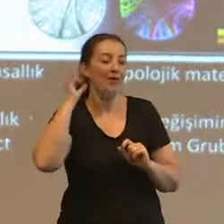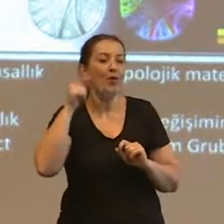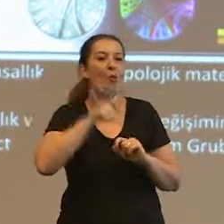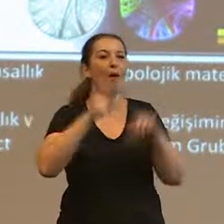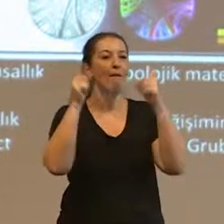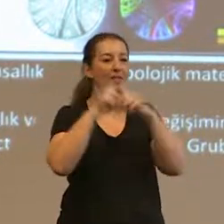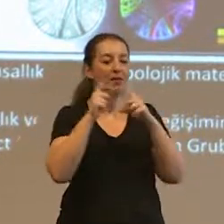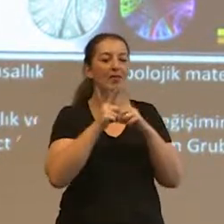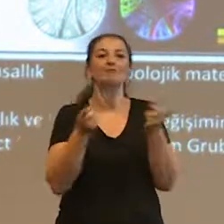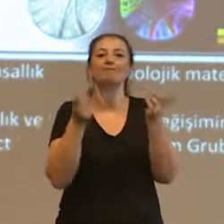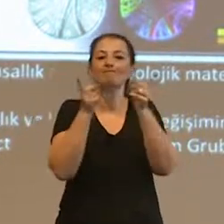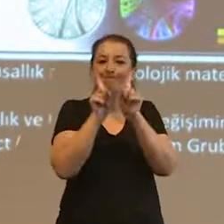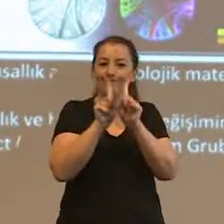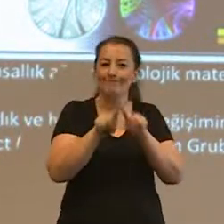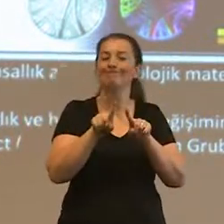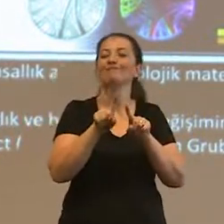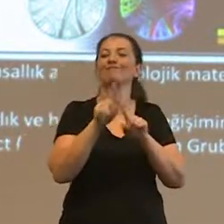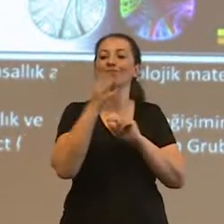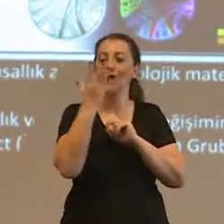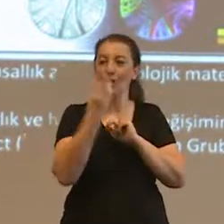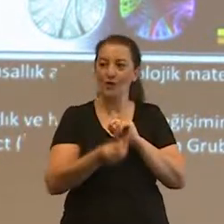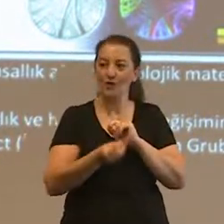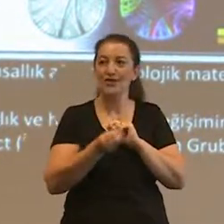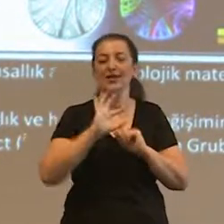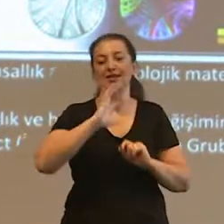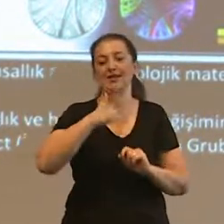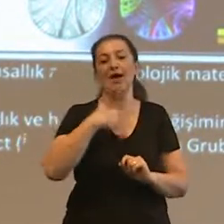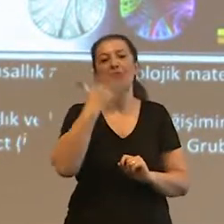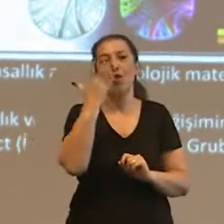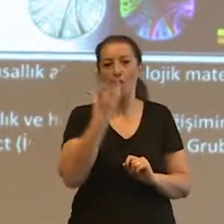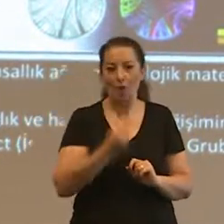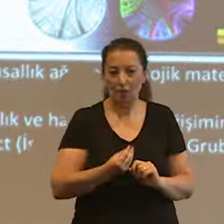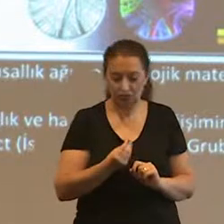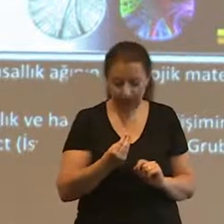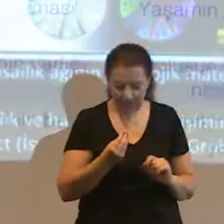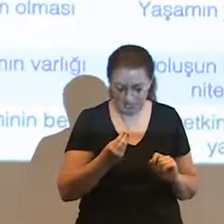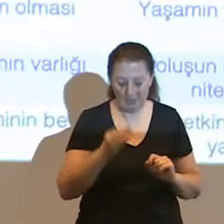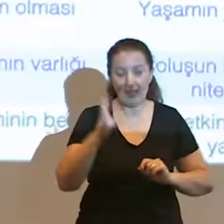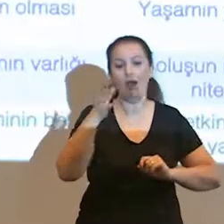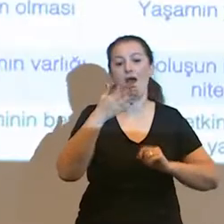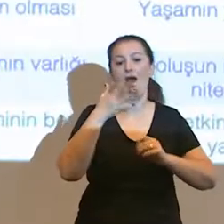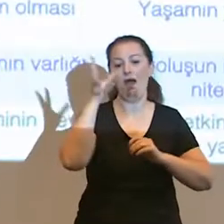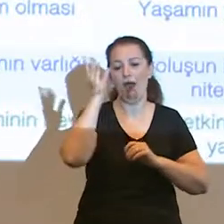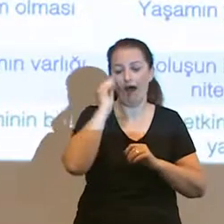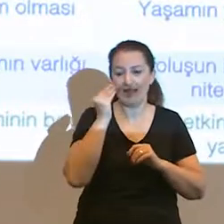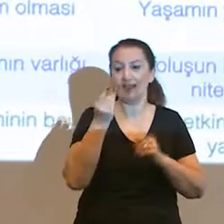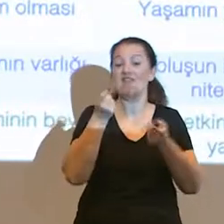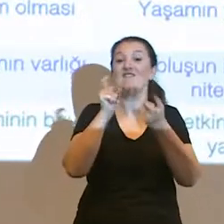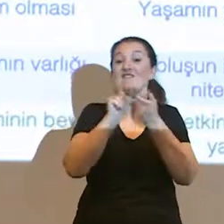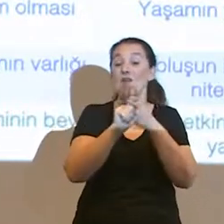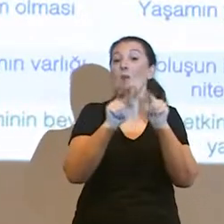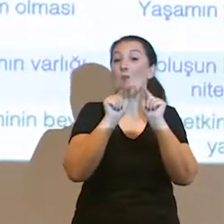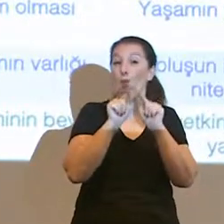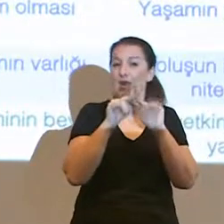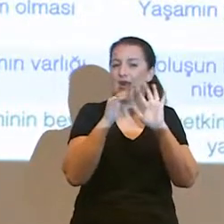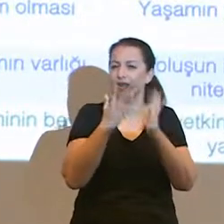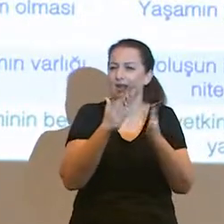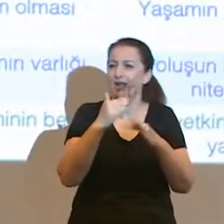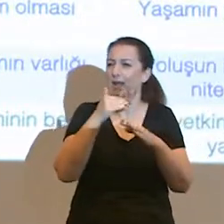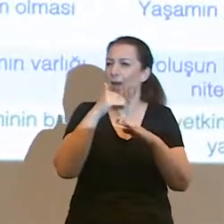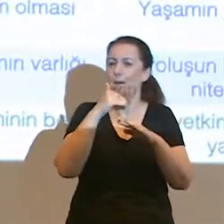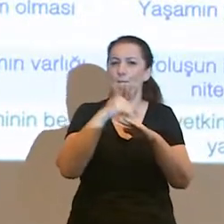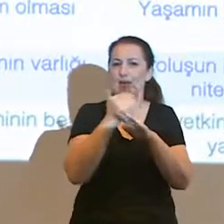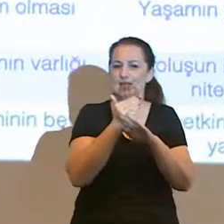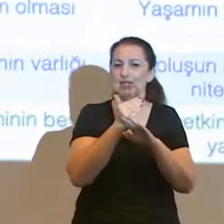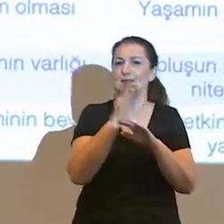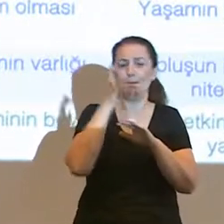sciences and life sciences can now brought can now be brought together thanks to this